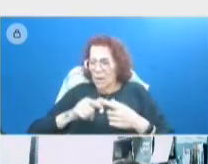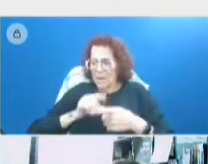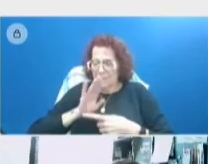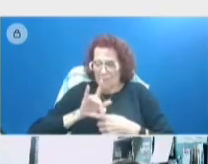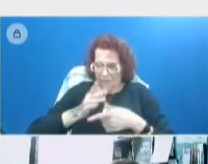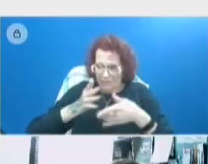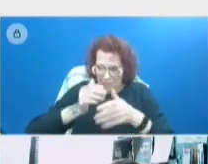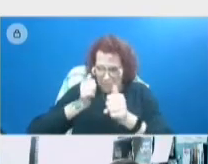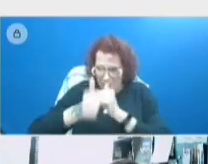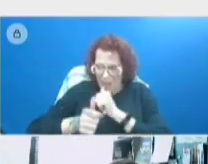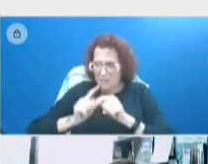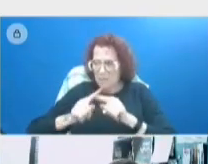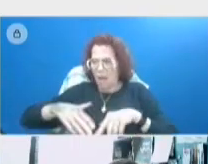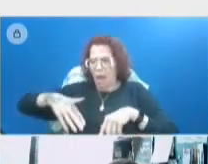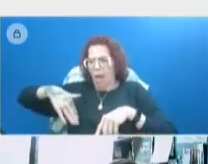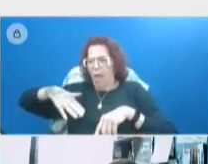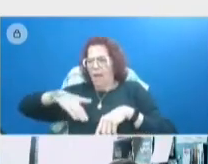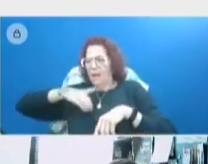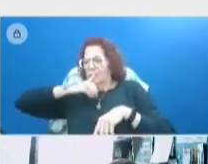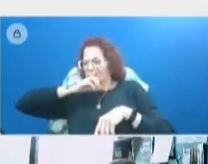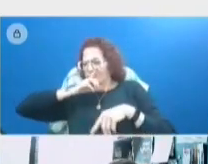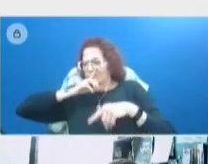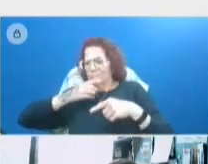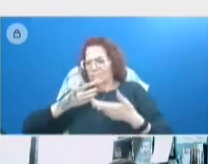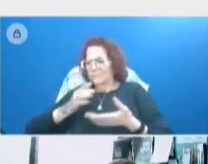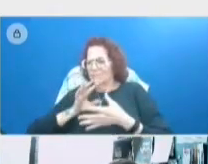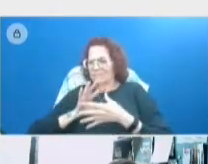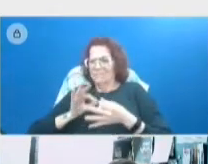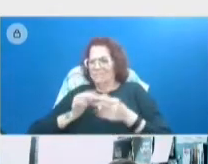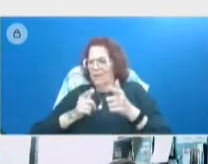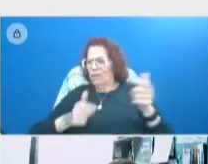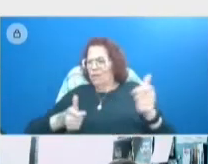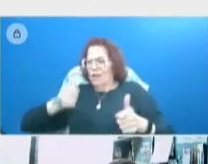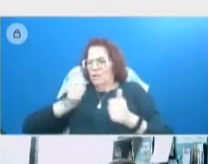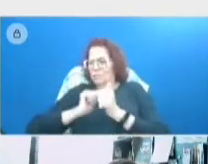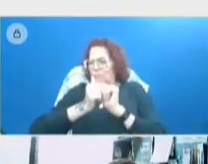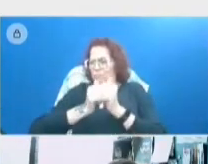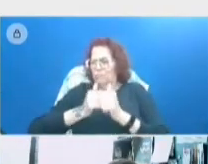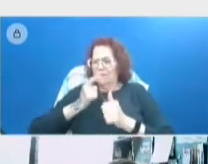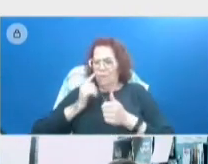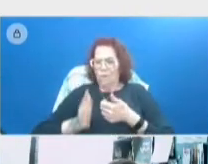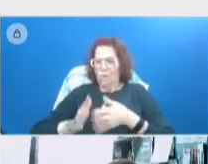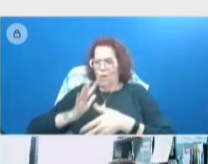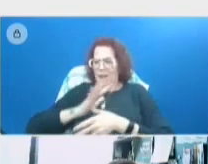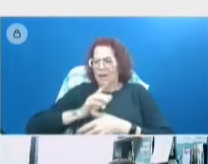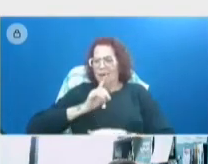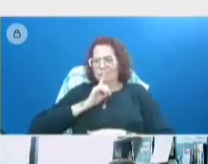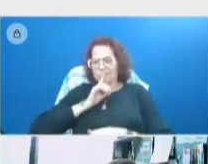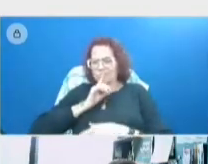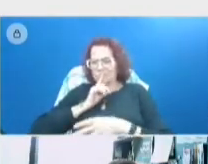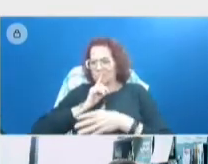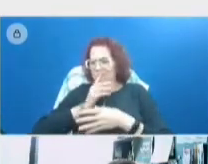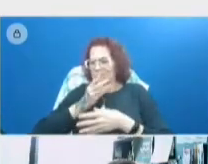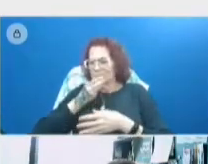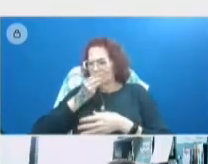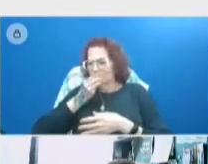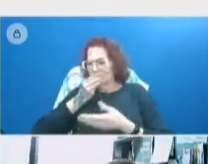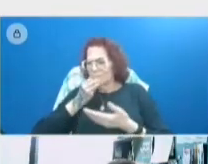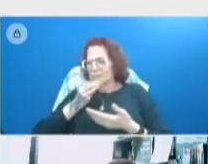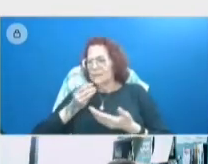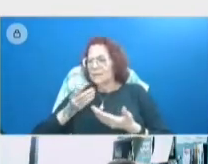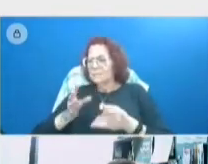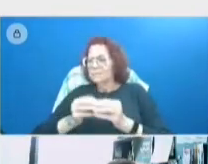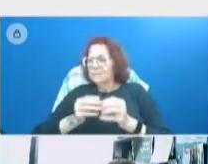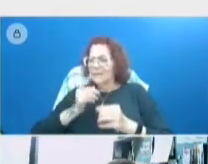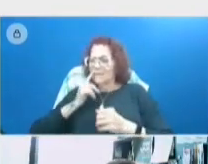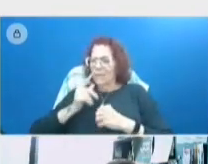the largest contest, in the primary, it says in the county. So if you don't